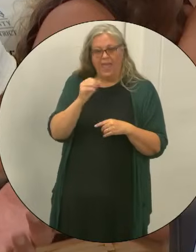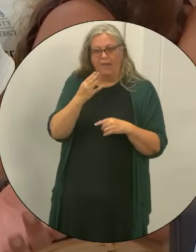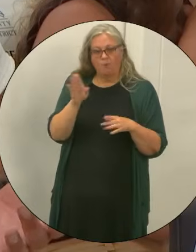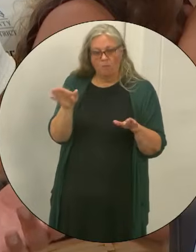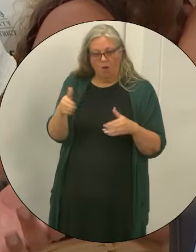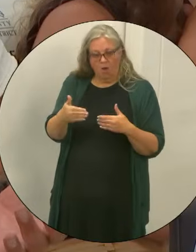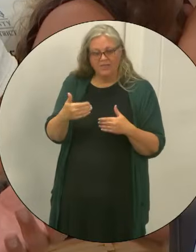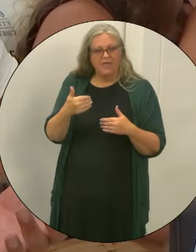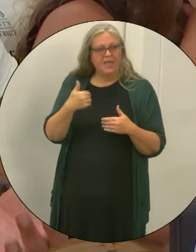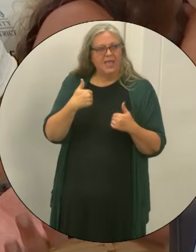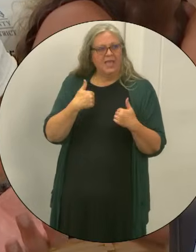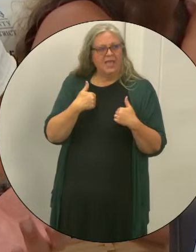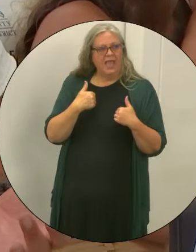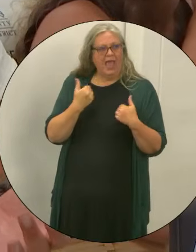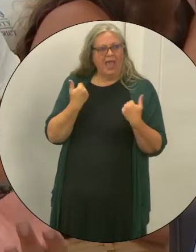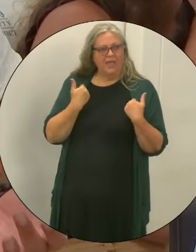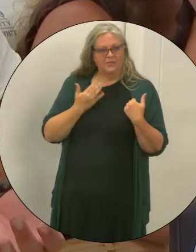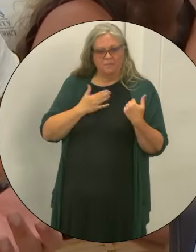It's my seal for